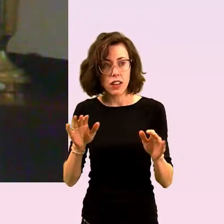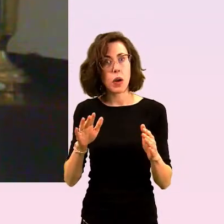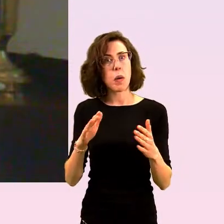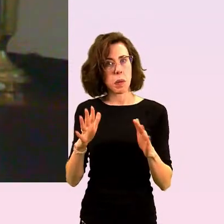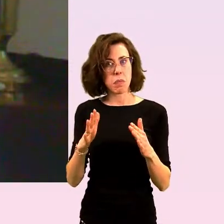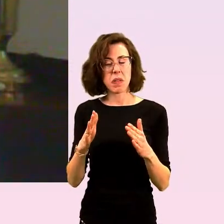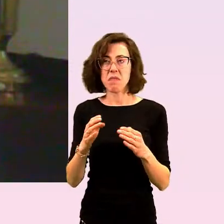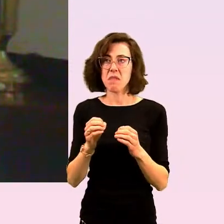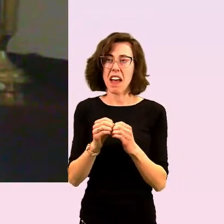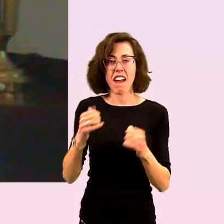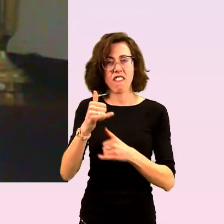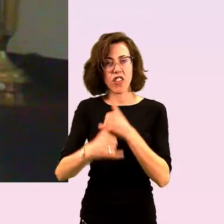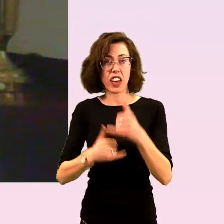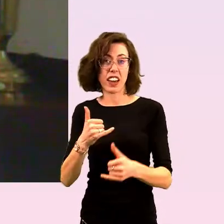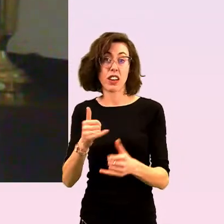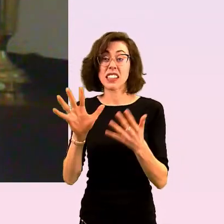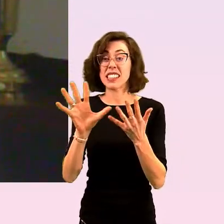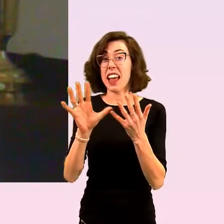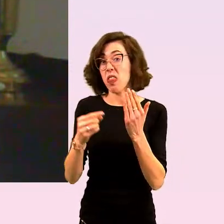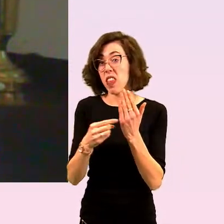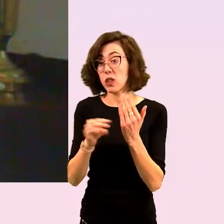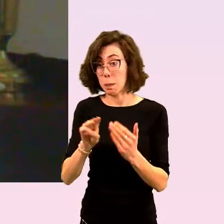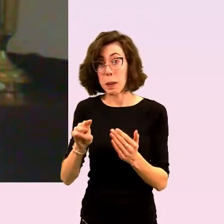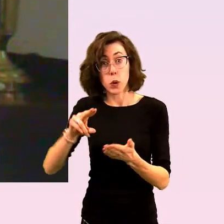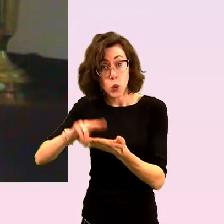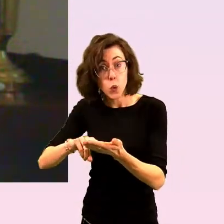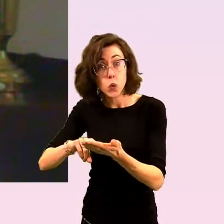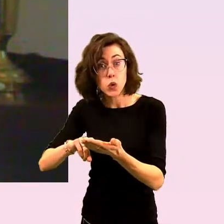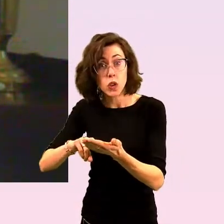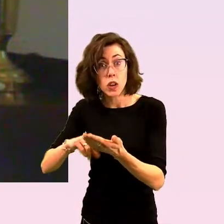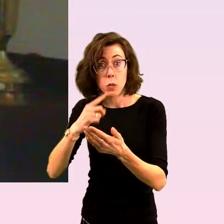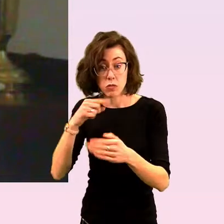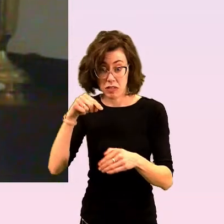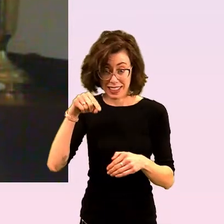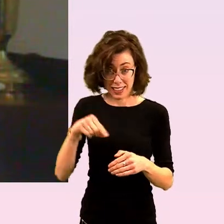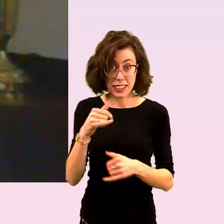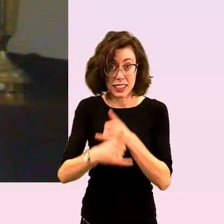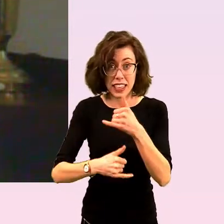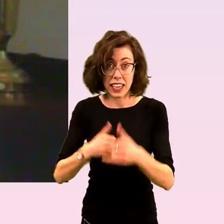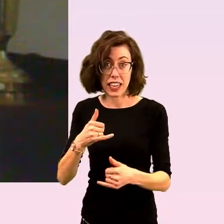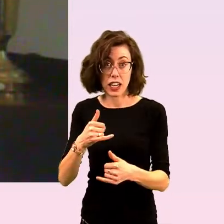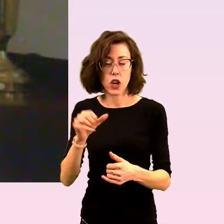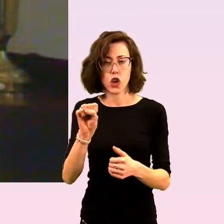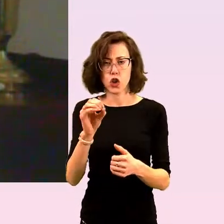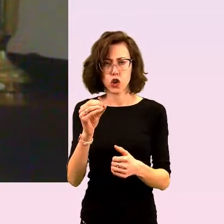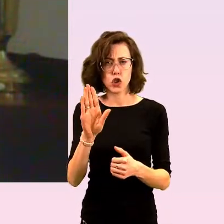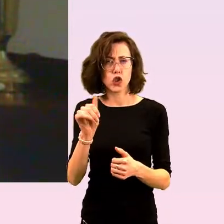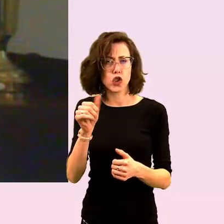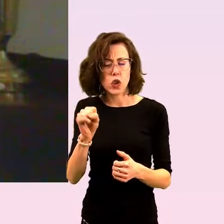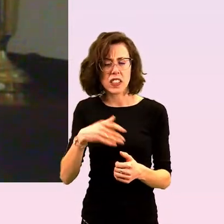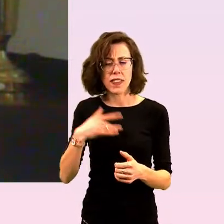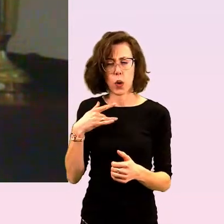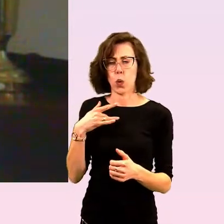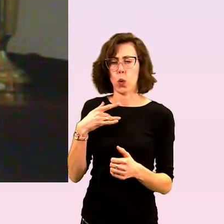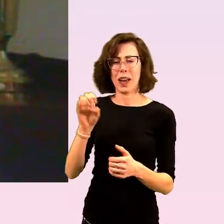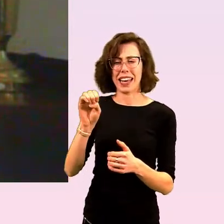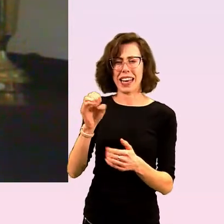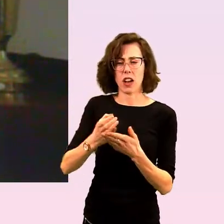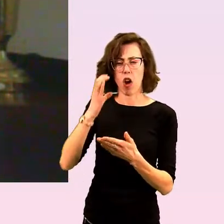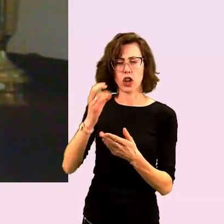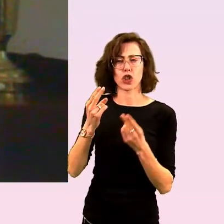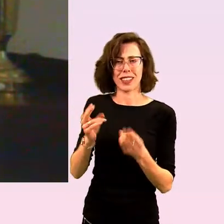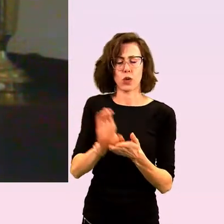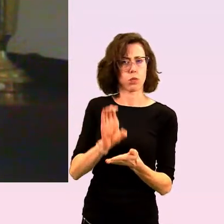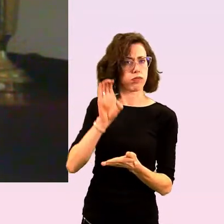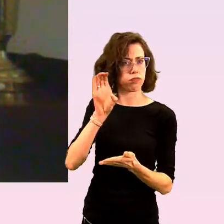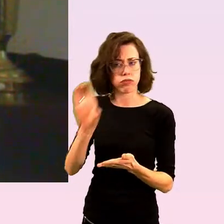10,000 participants a year. But this year, Solus decided to invest more in it, to build it, you